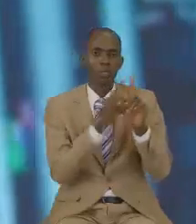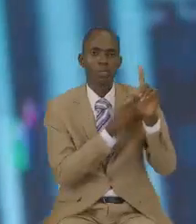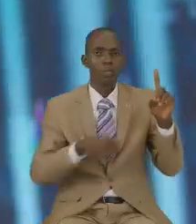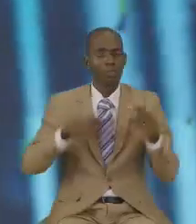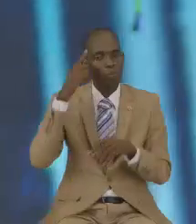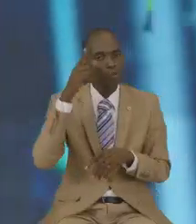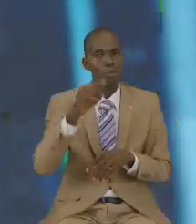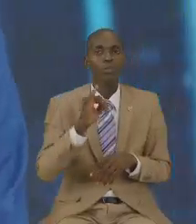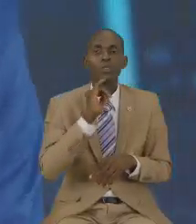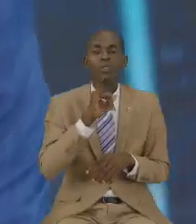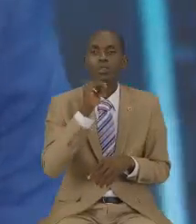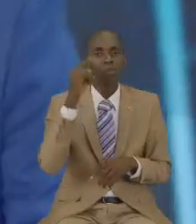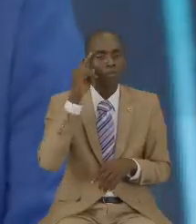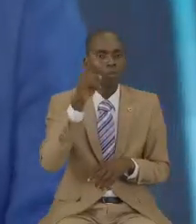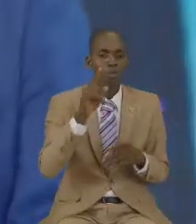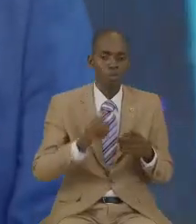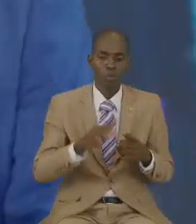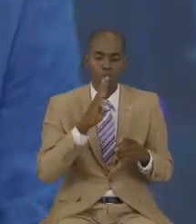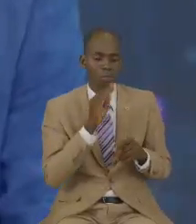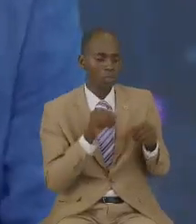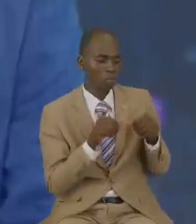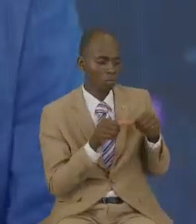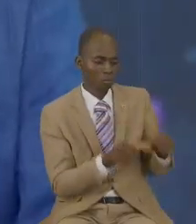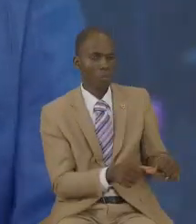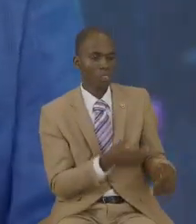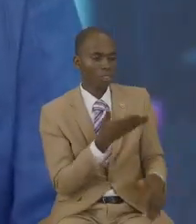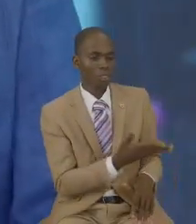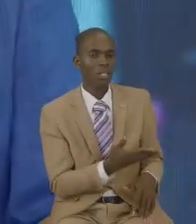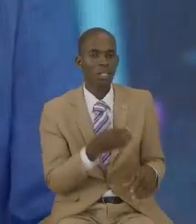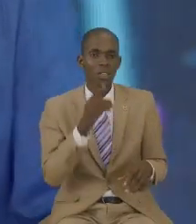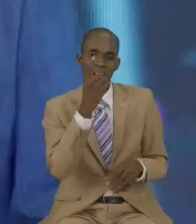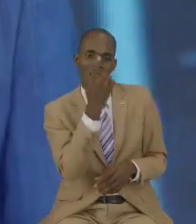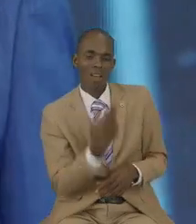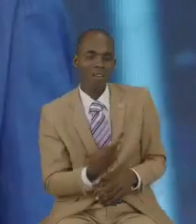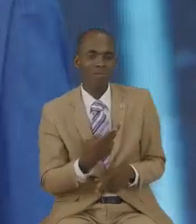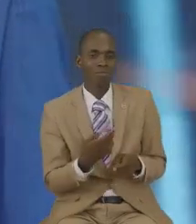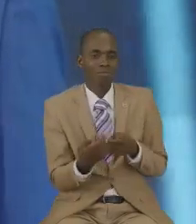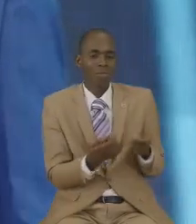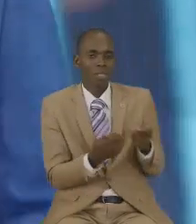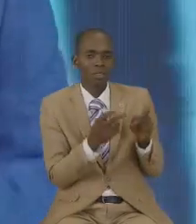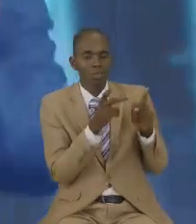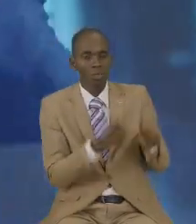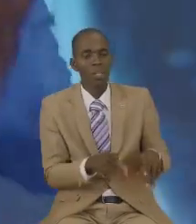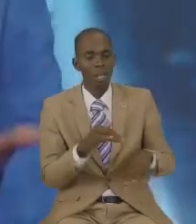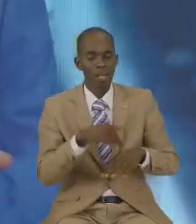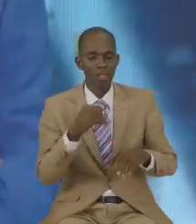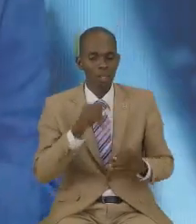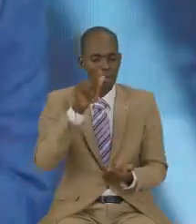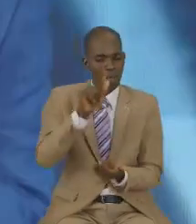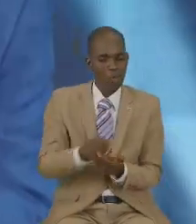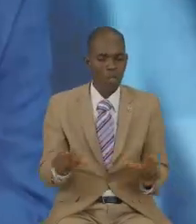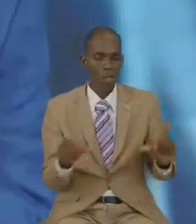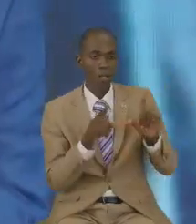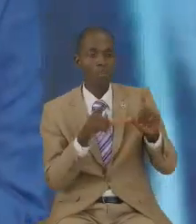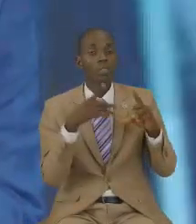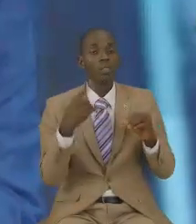is not that you remain in mediocrity and remain at the ground level. The prayer of the Lord